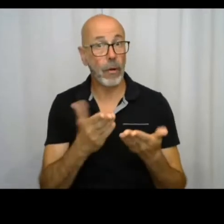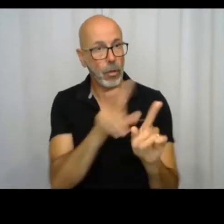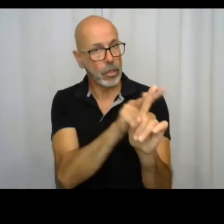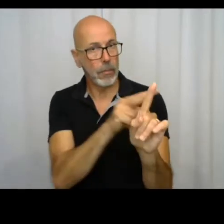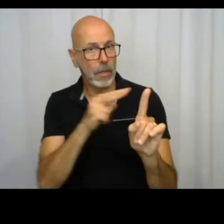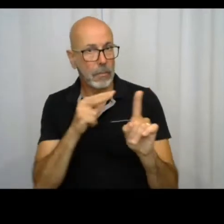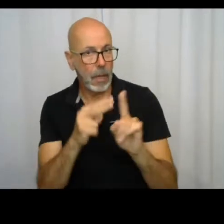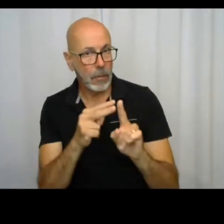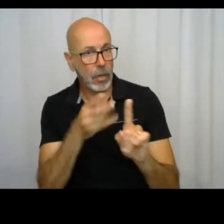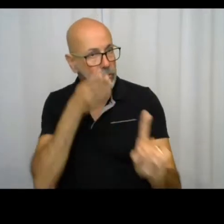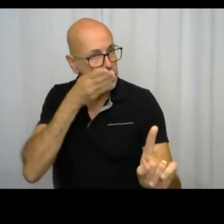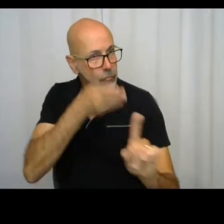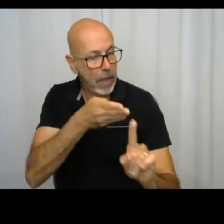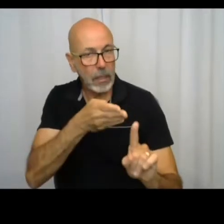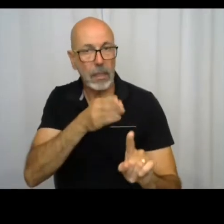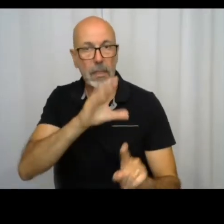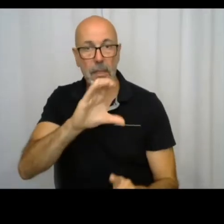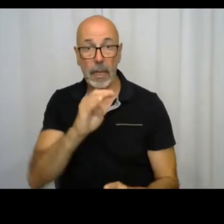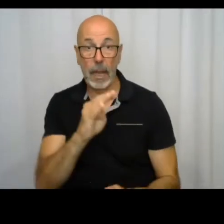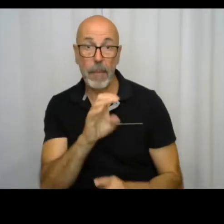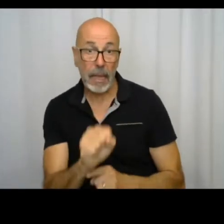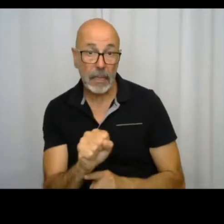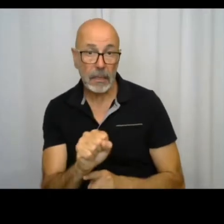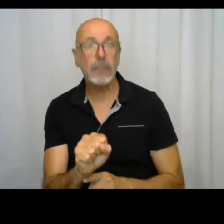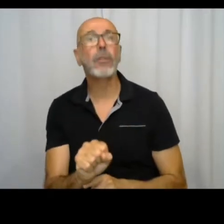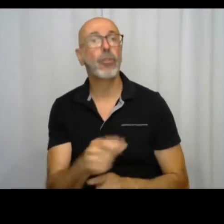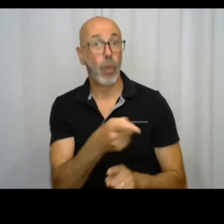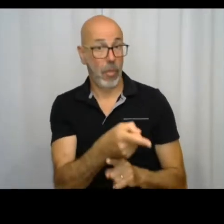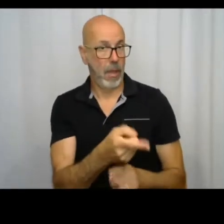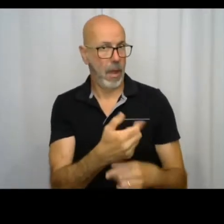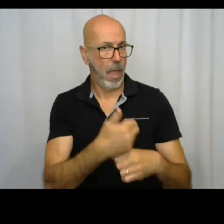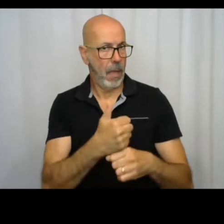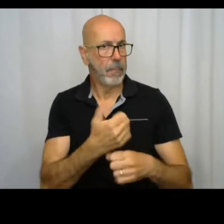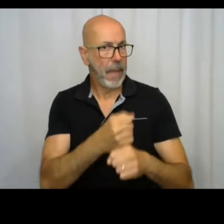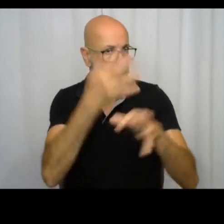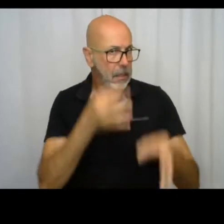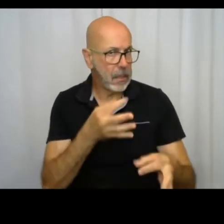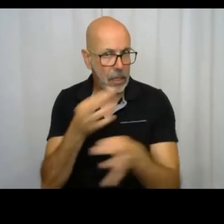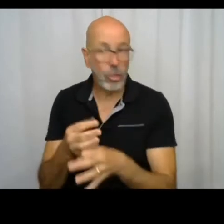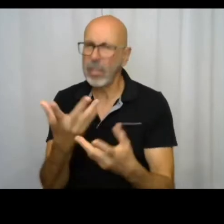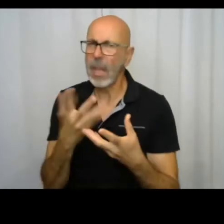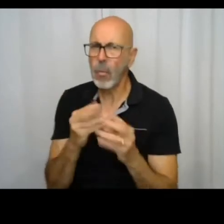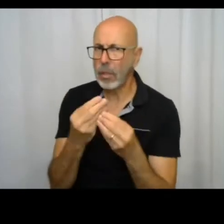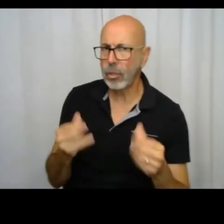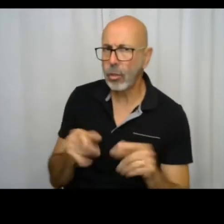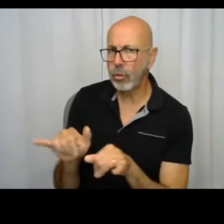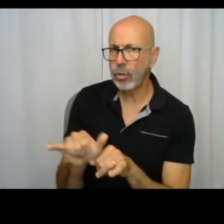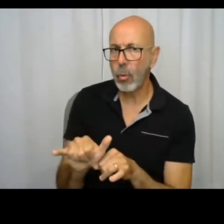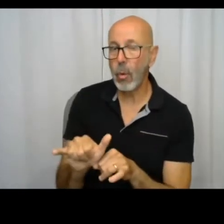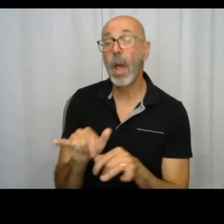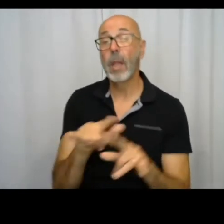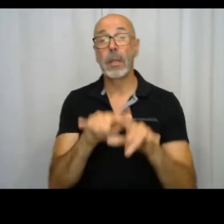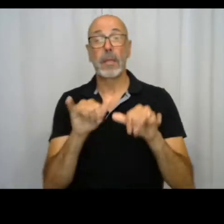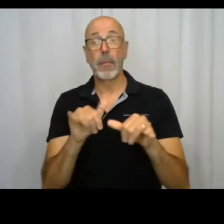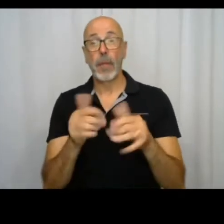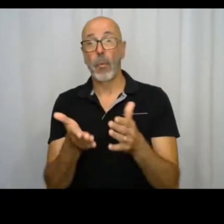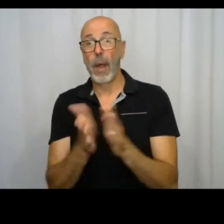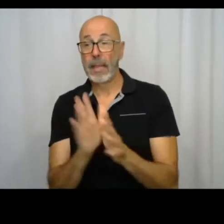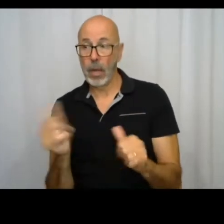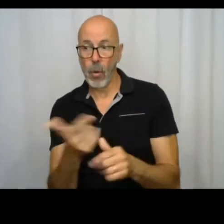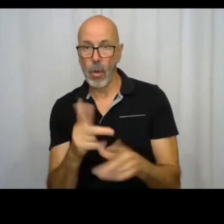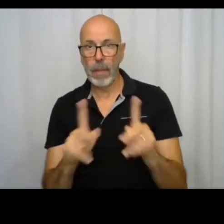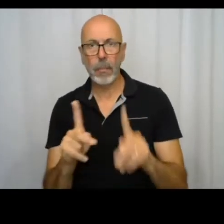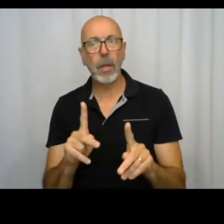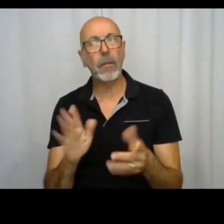both directly to CMS, who are making these decisions and looking for solutions. At the same time, we're asking, everybody who's here to lend